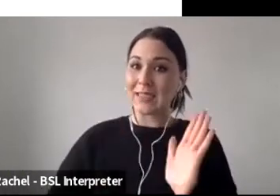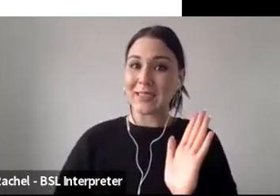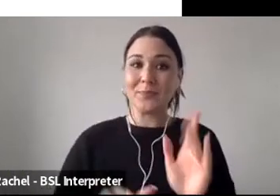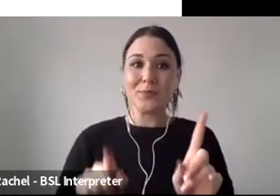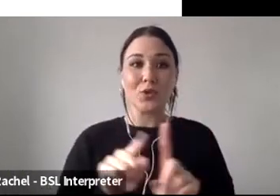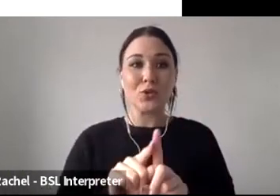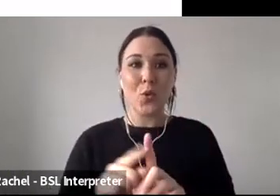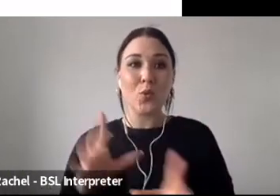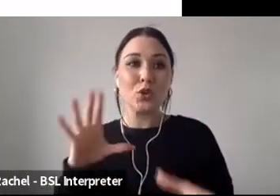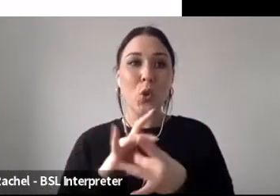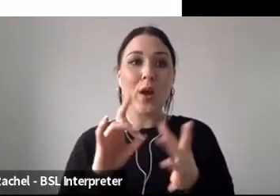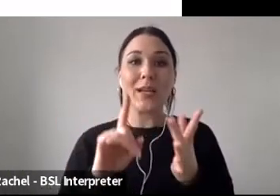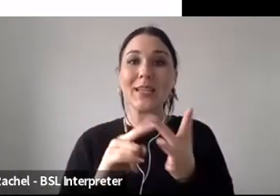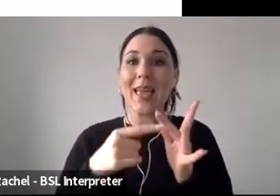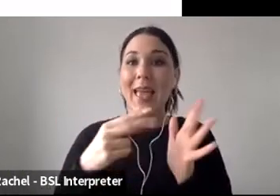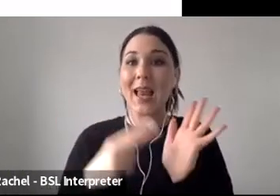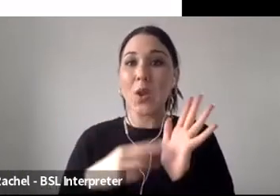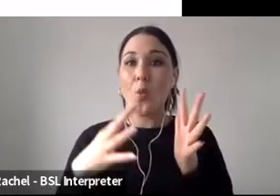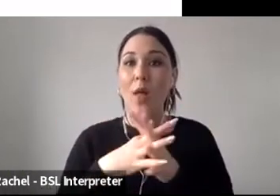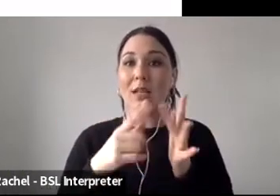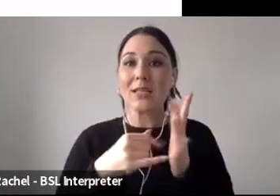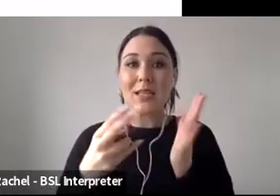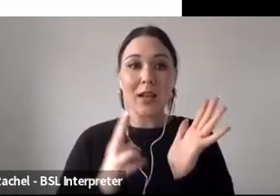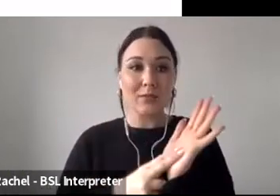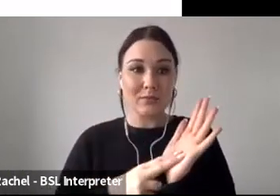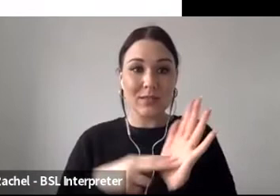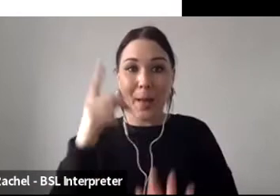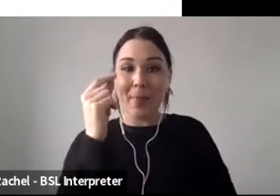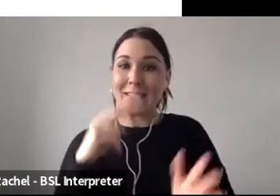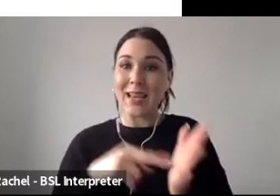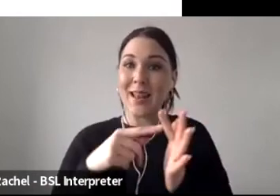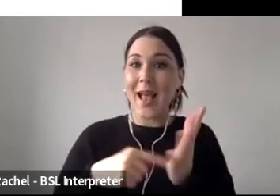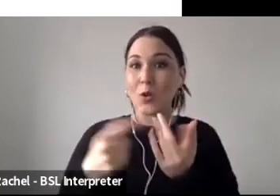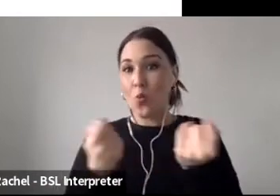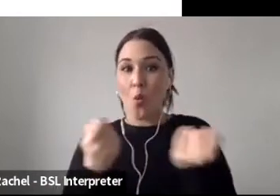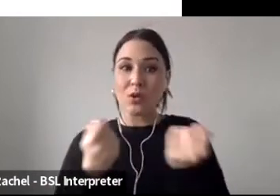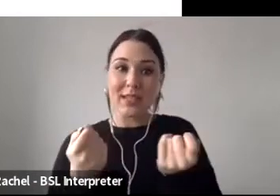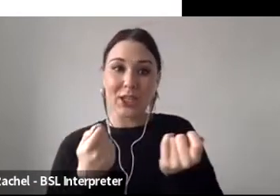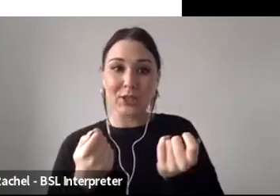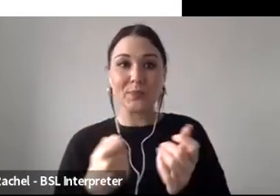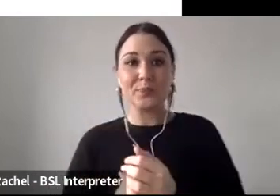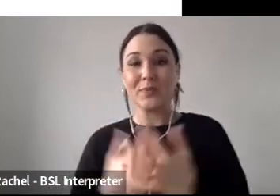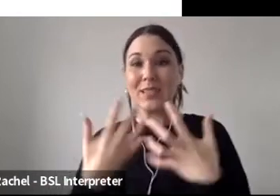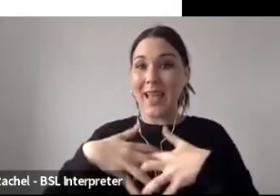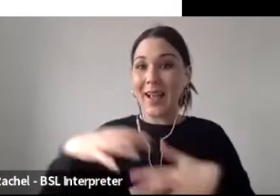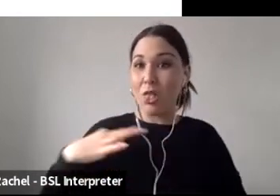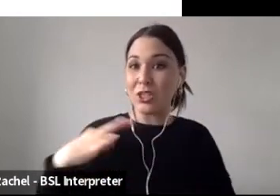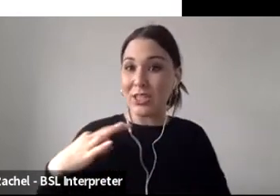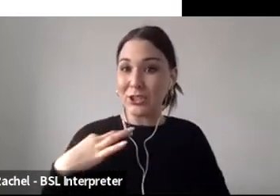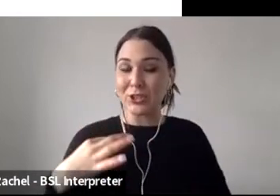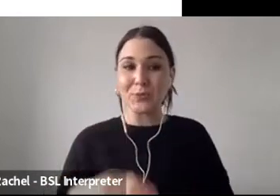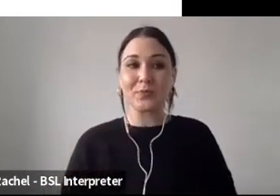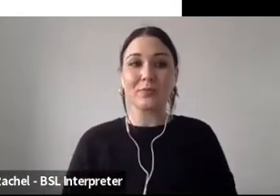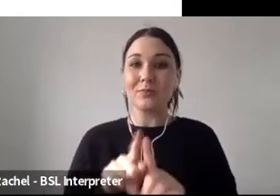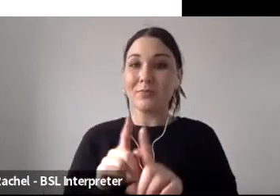also joined by Ian Wilson, who is AbilityNet's County Coordinator for Warwickshire Tech Volunteers.